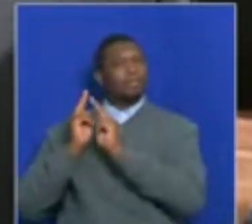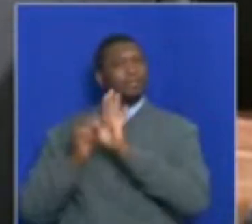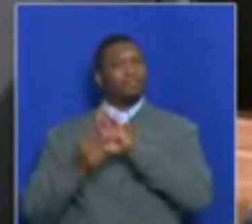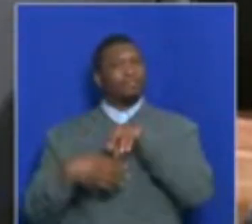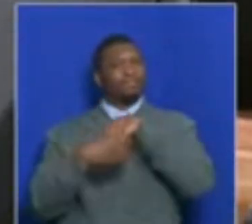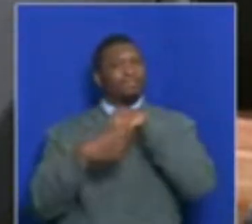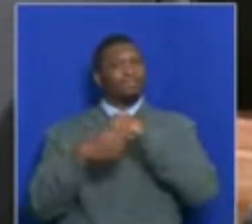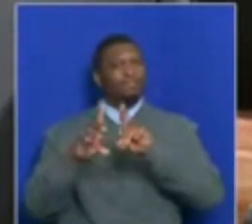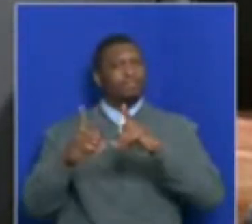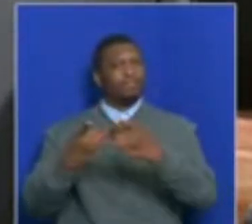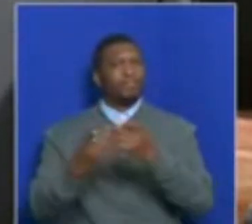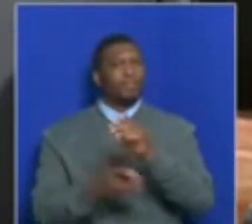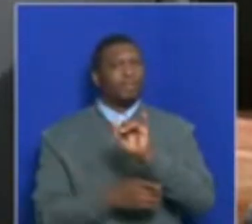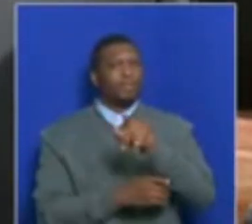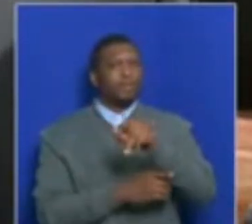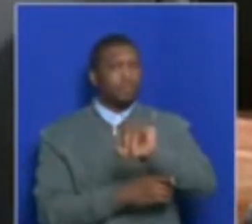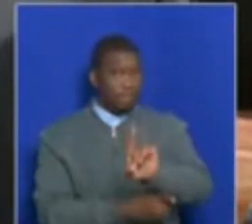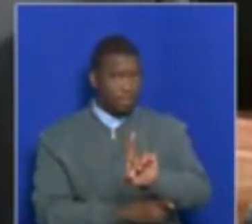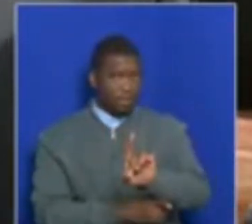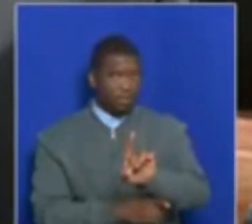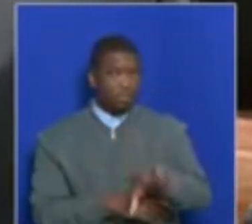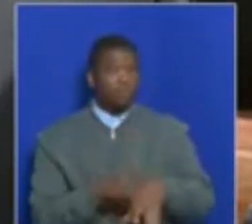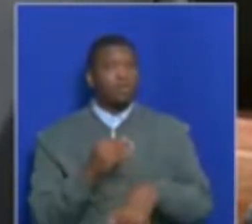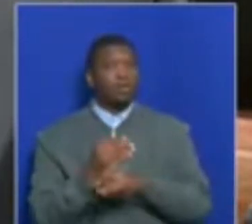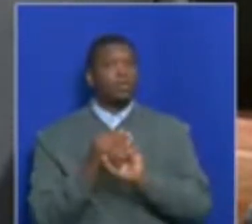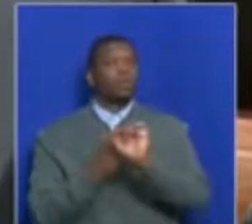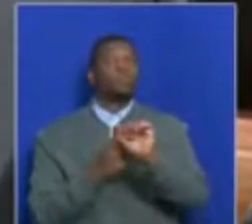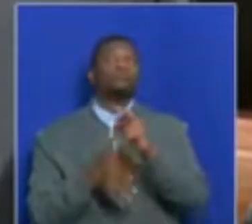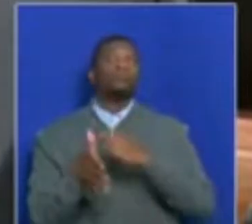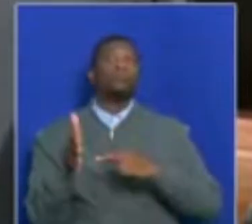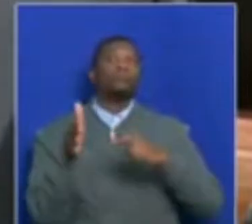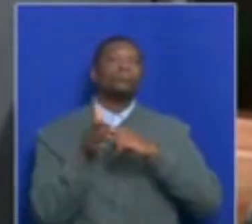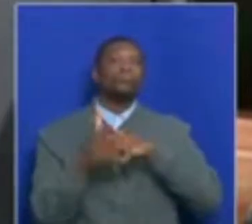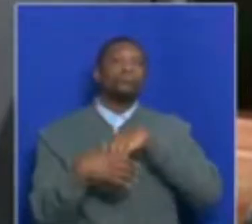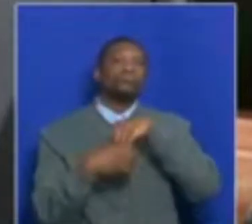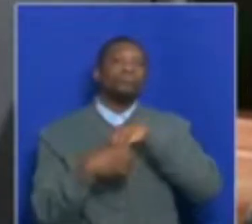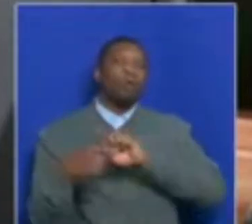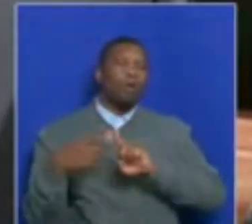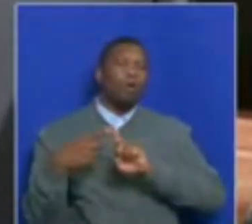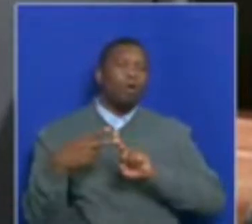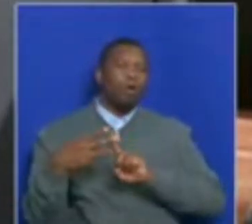your role in IPID. Maybe if I can ask you to pick up from paragraph 15.